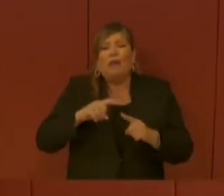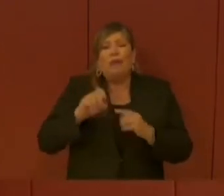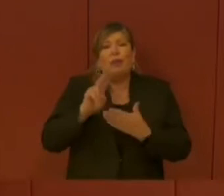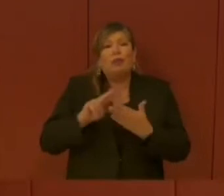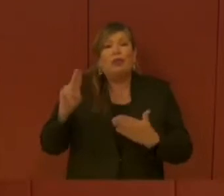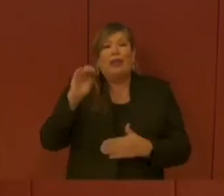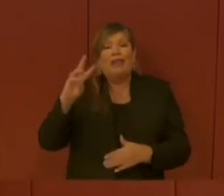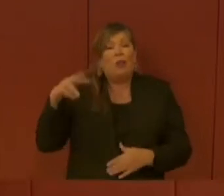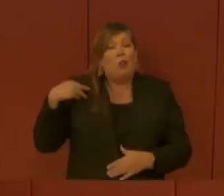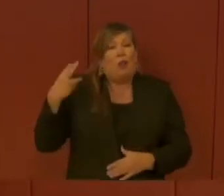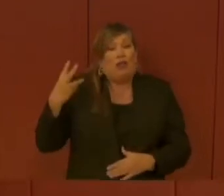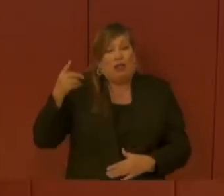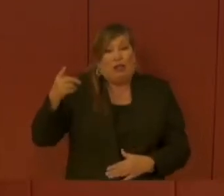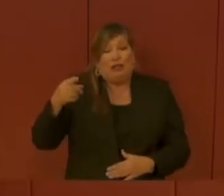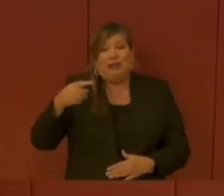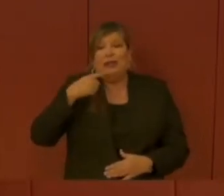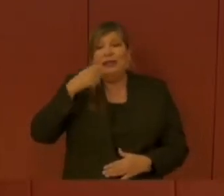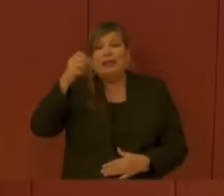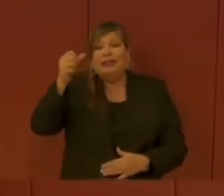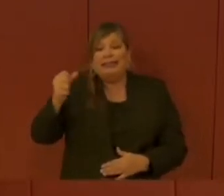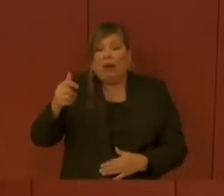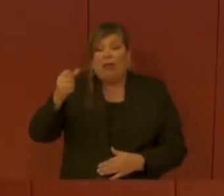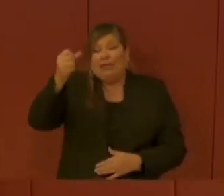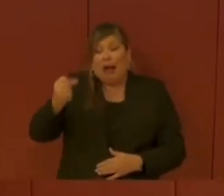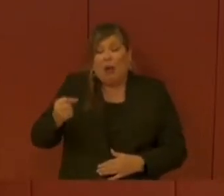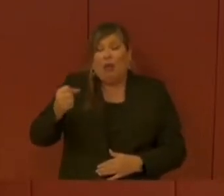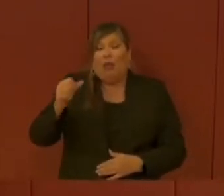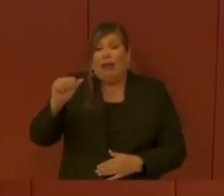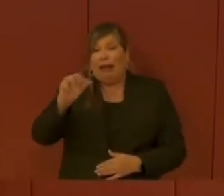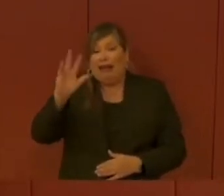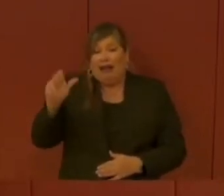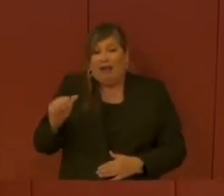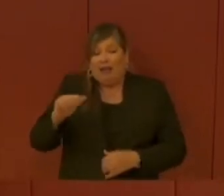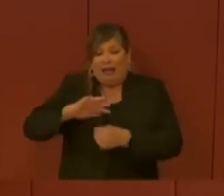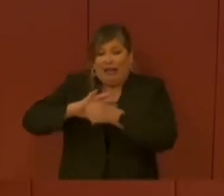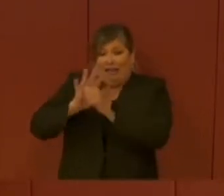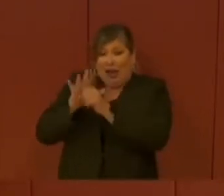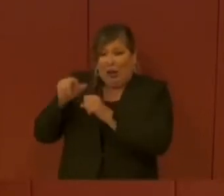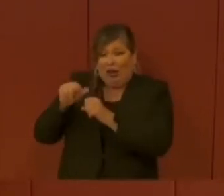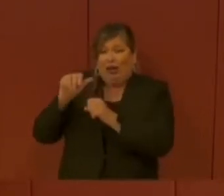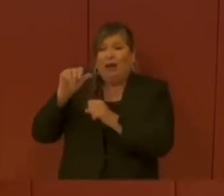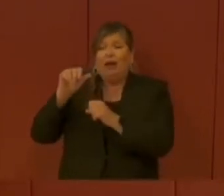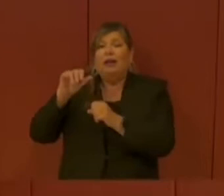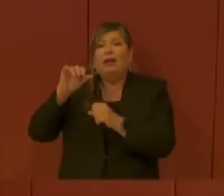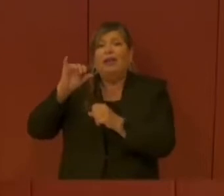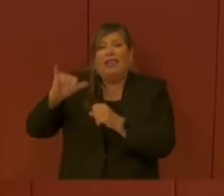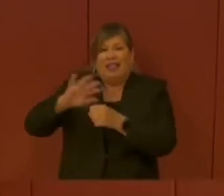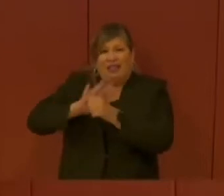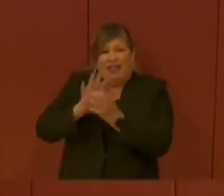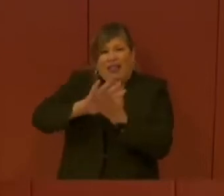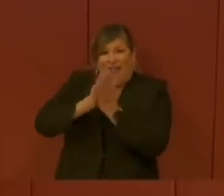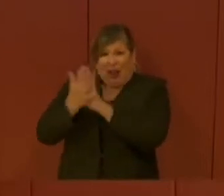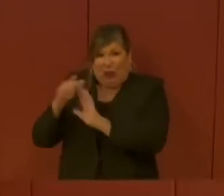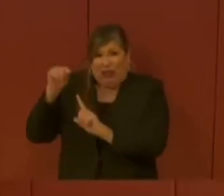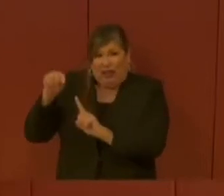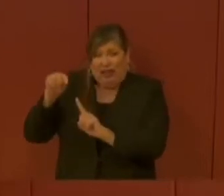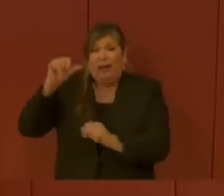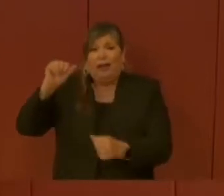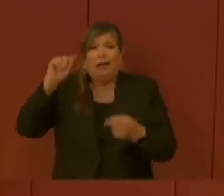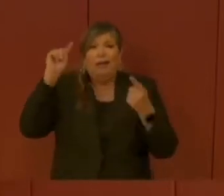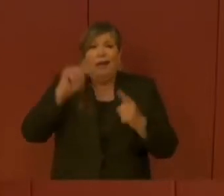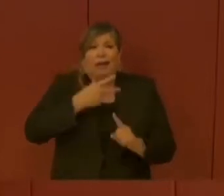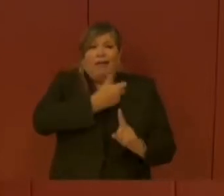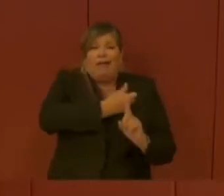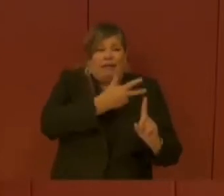the South African variant can, quote, dampen the effect of the vaccine. It could also, quote, evade natural immunity in